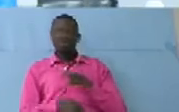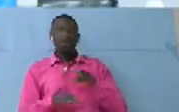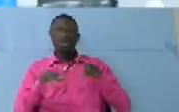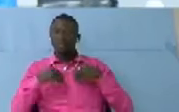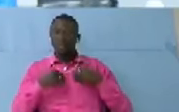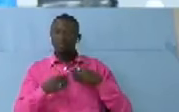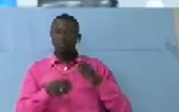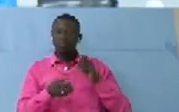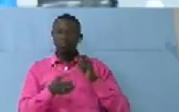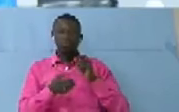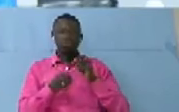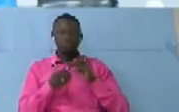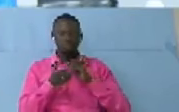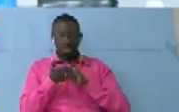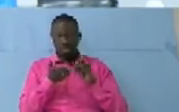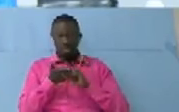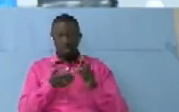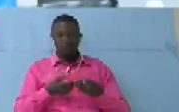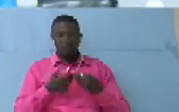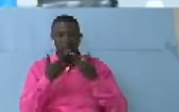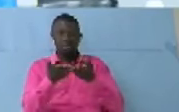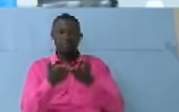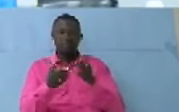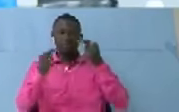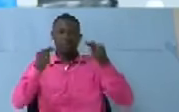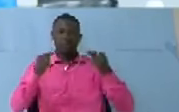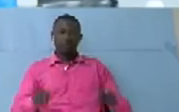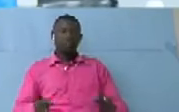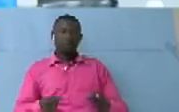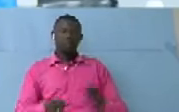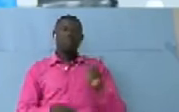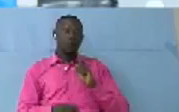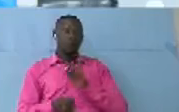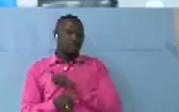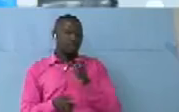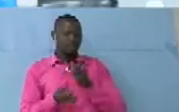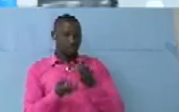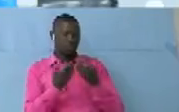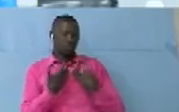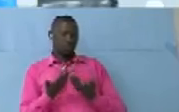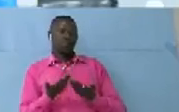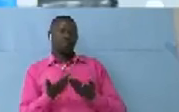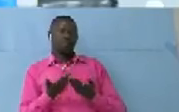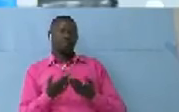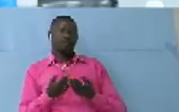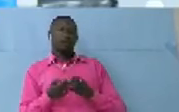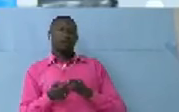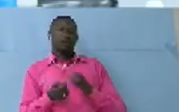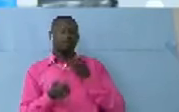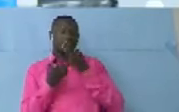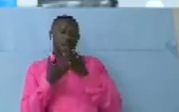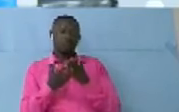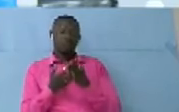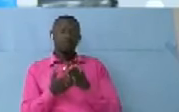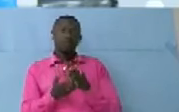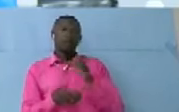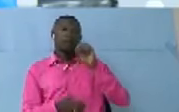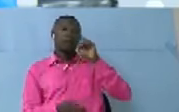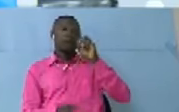accept to give a statement. Ami ola fante. And that was what they said to me. Ah, so iko solo fana yu baulen kila